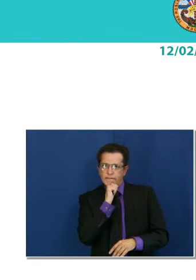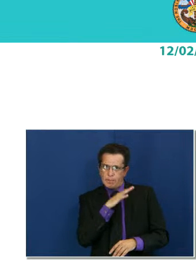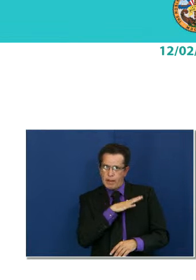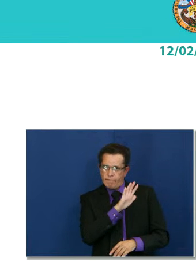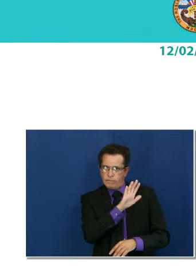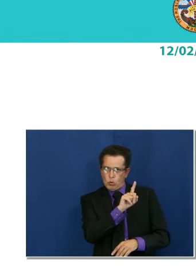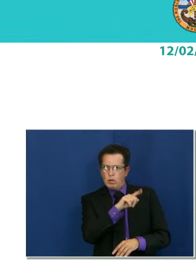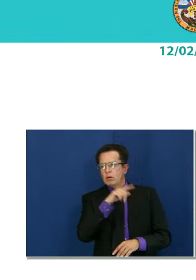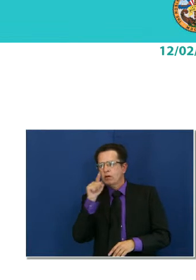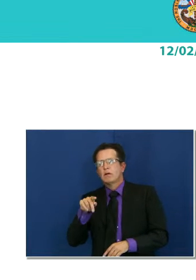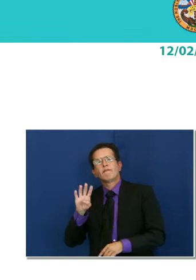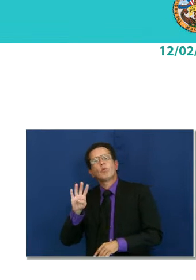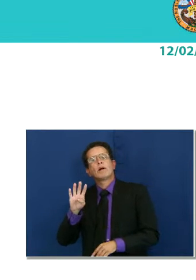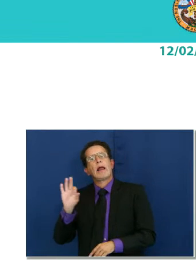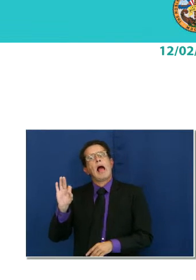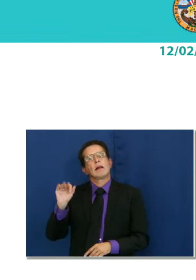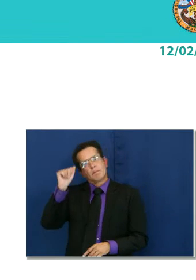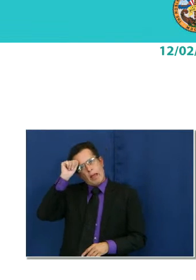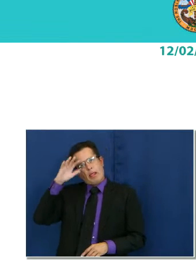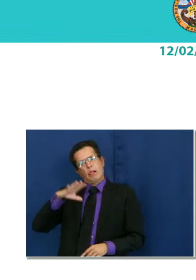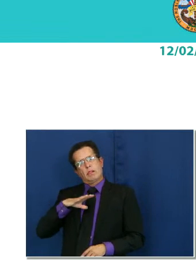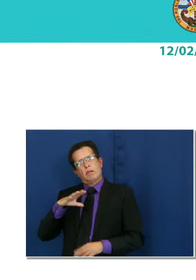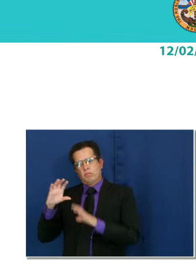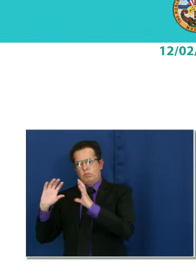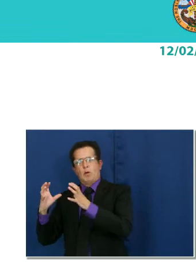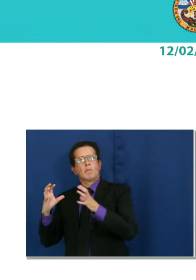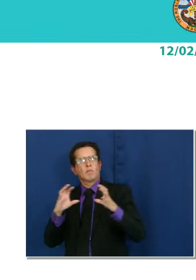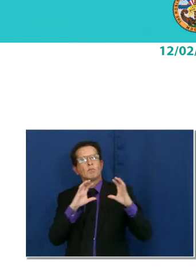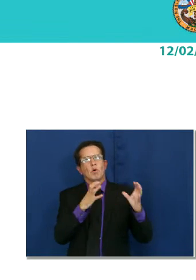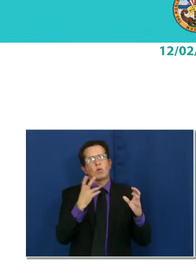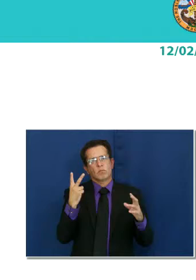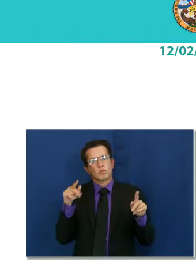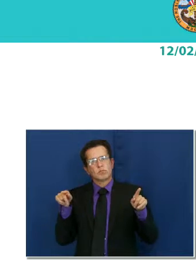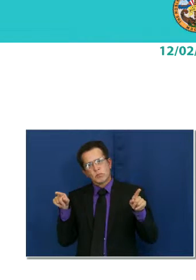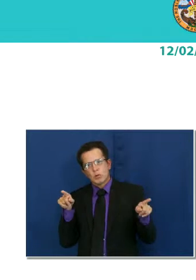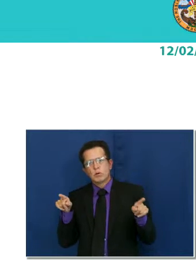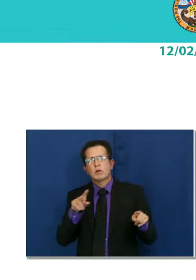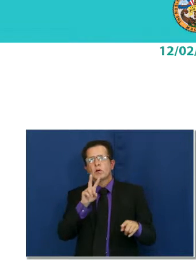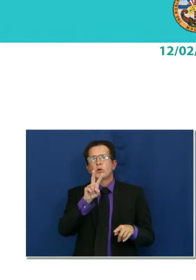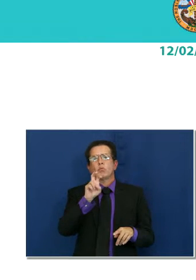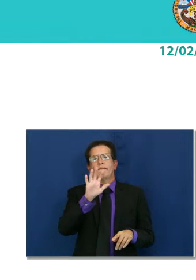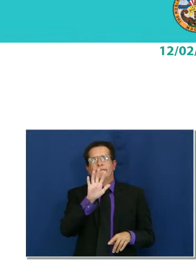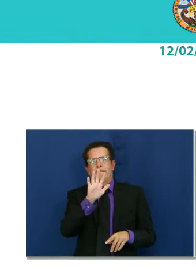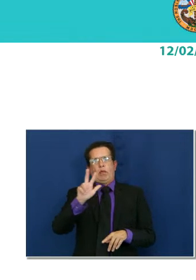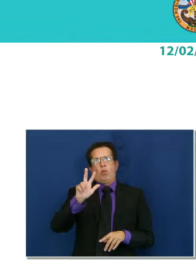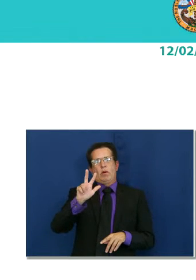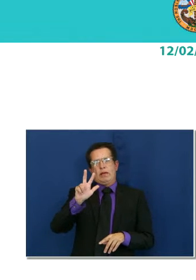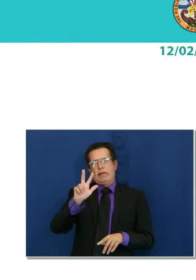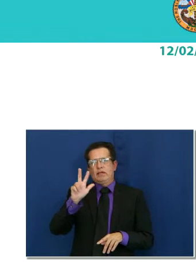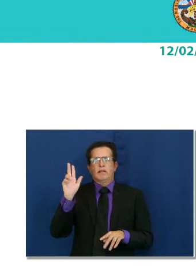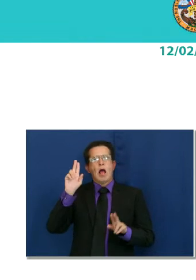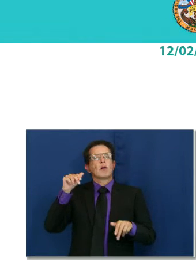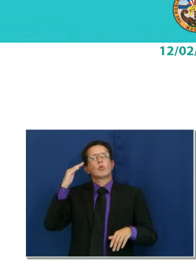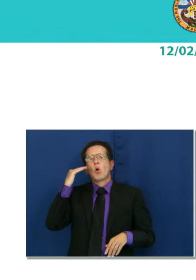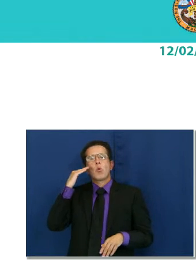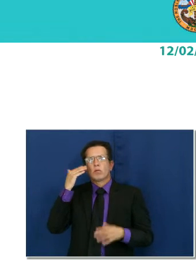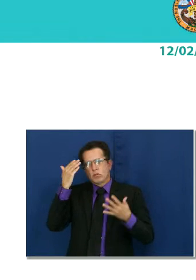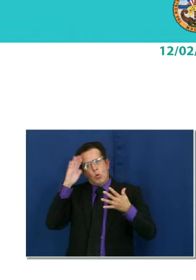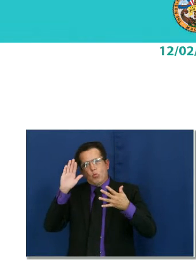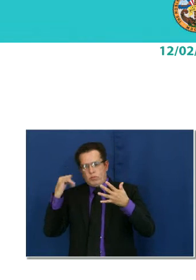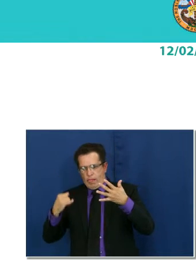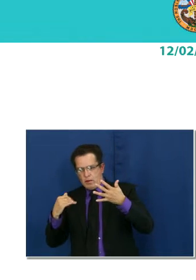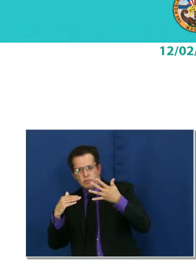female, 49% being male. And then we have 253 individuals for which we have no gender